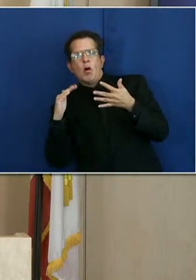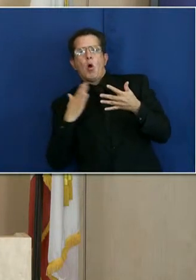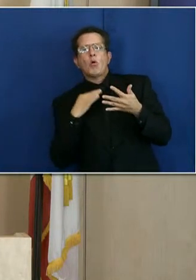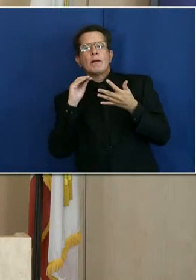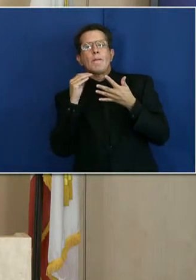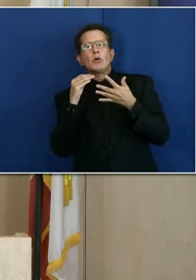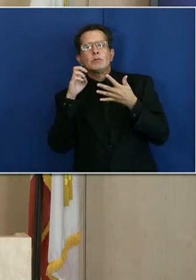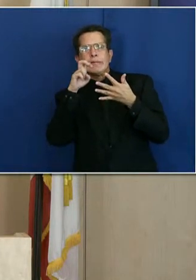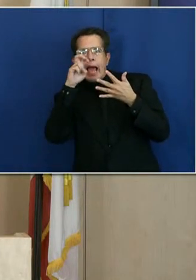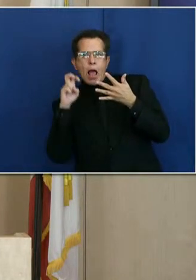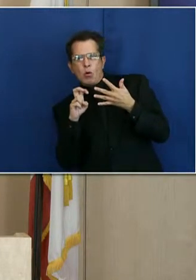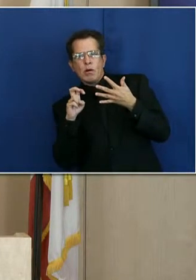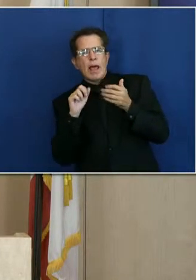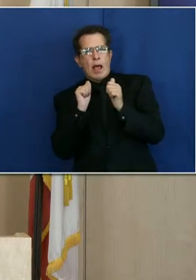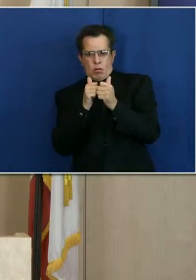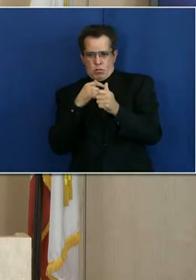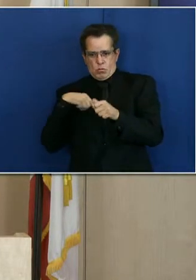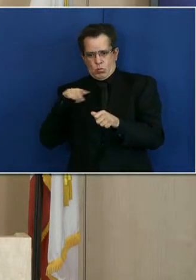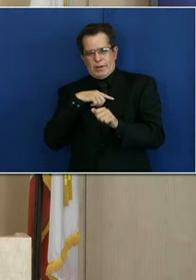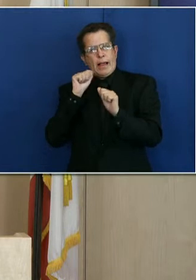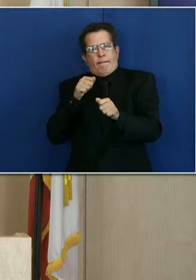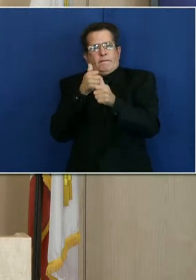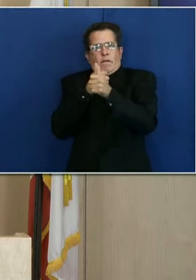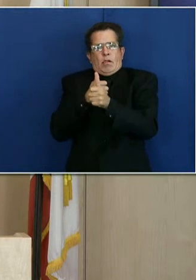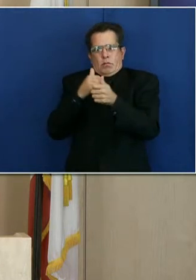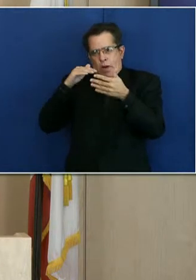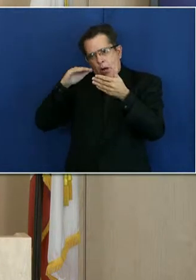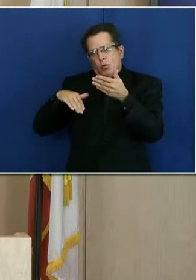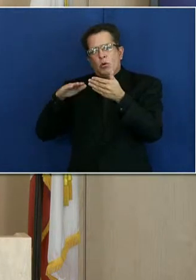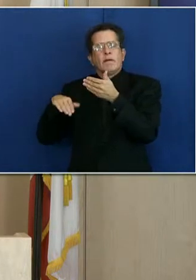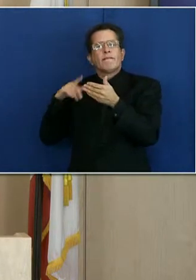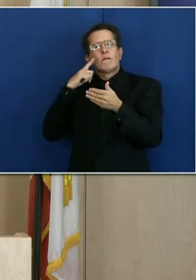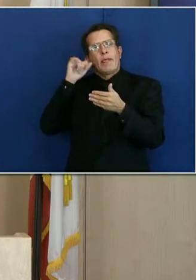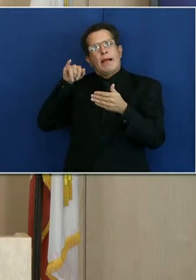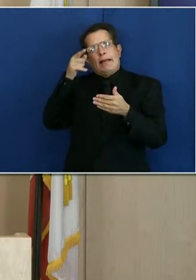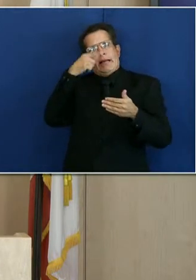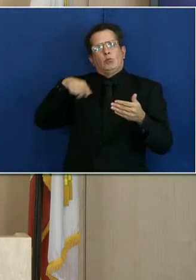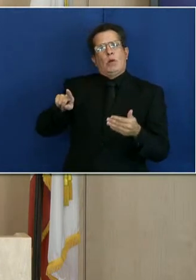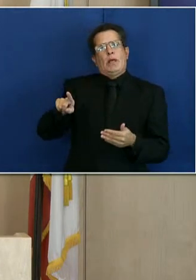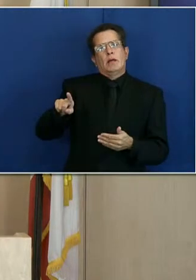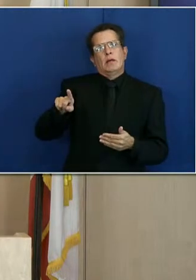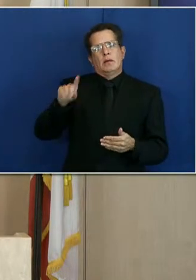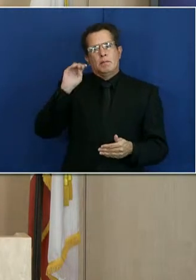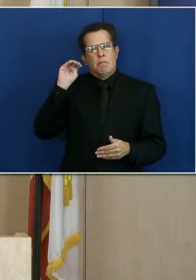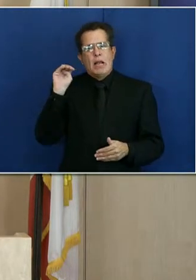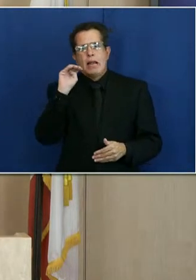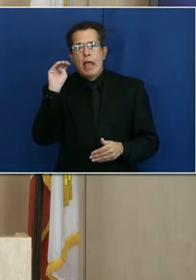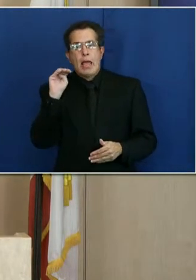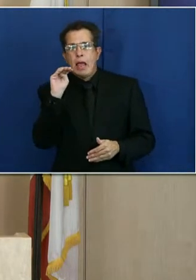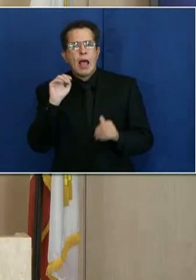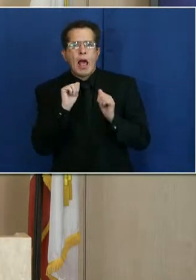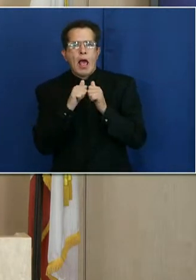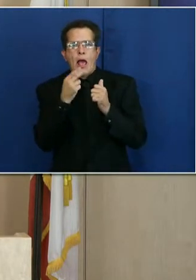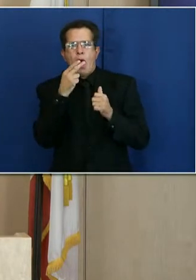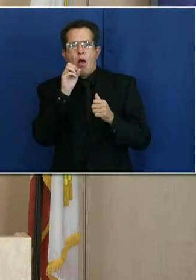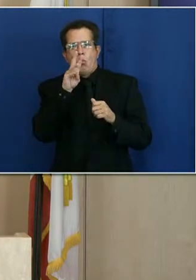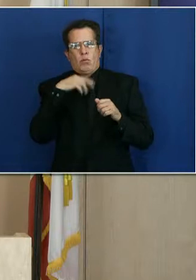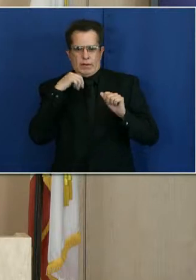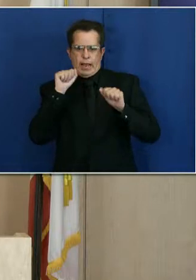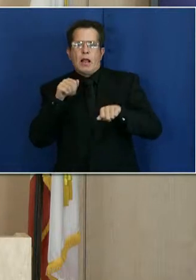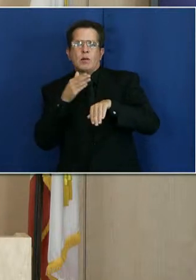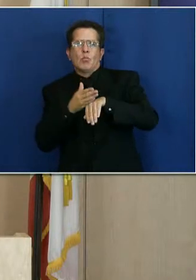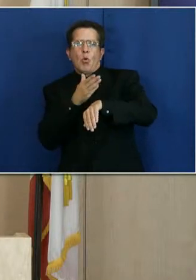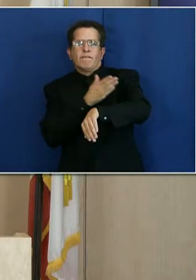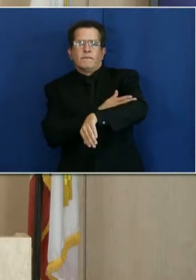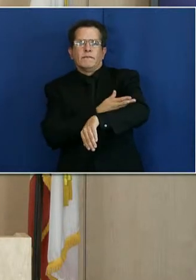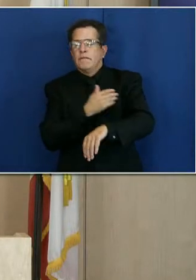long might businesses have to comply if we do enter Tier 1? Okay, let me ask if Dr. McDonald or Dr. Wooten, or maybe